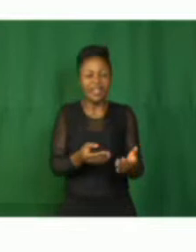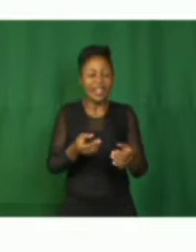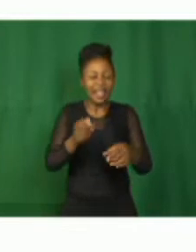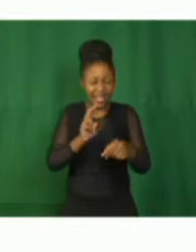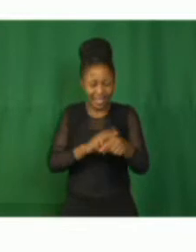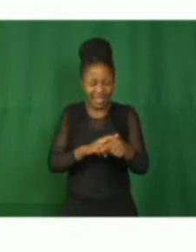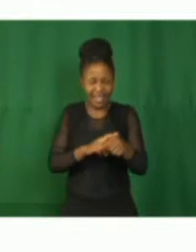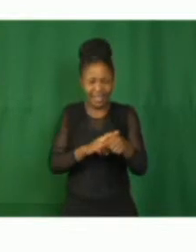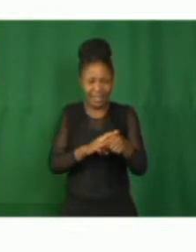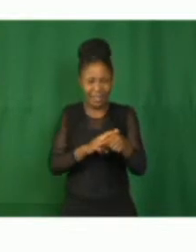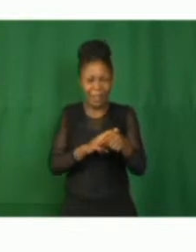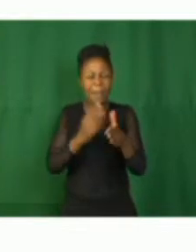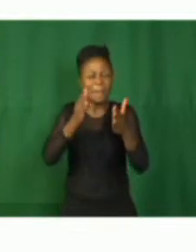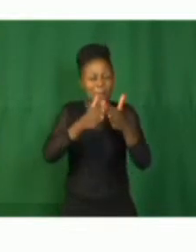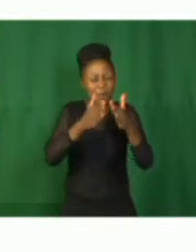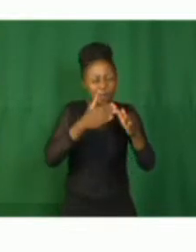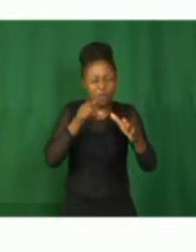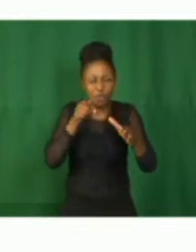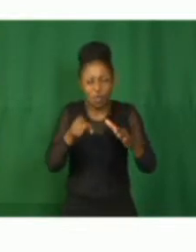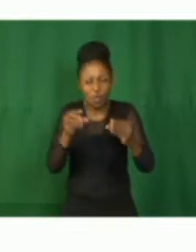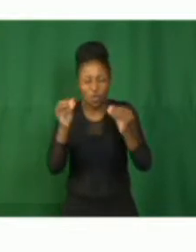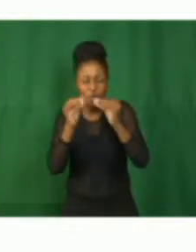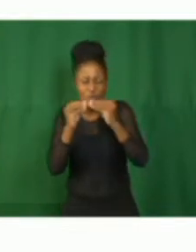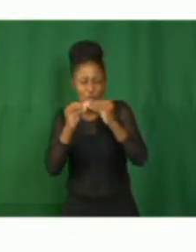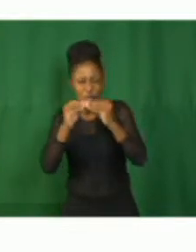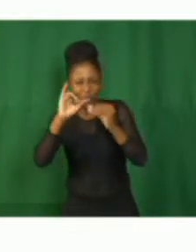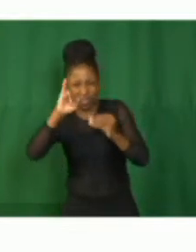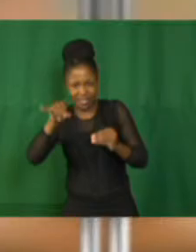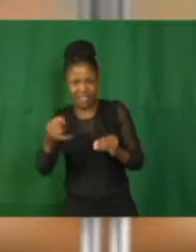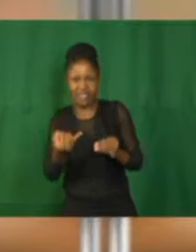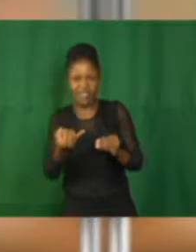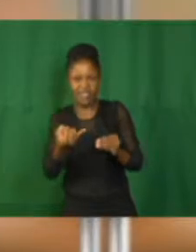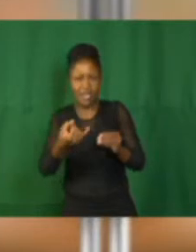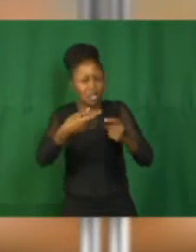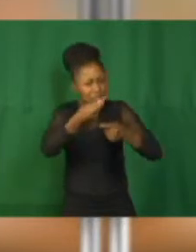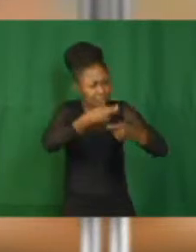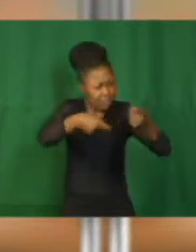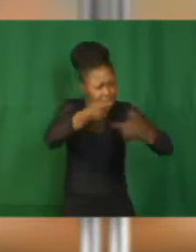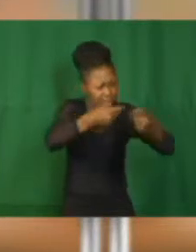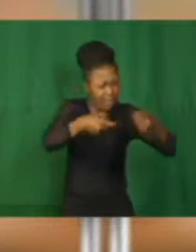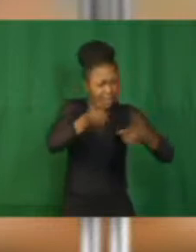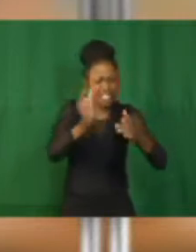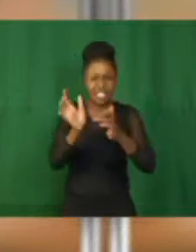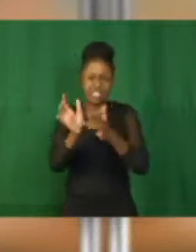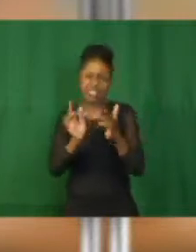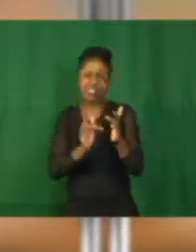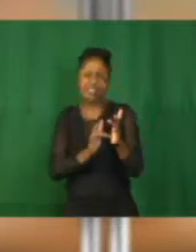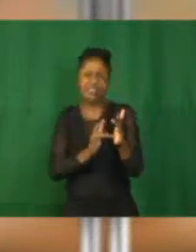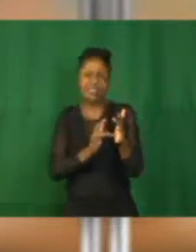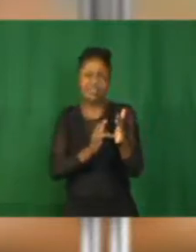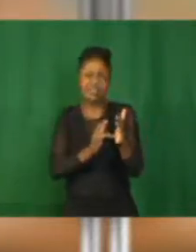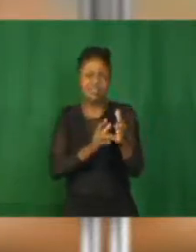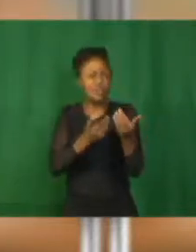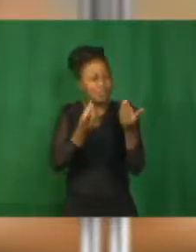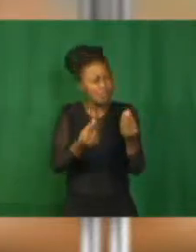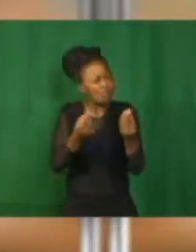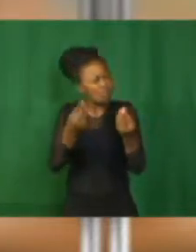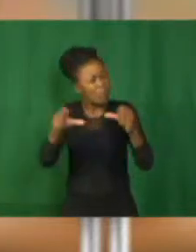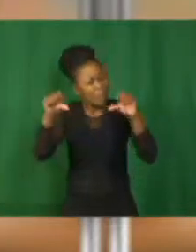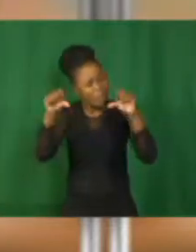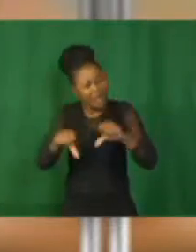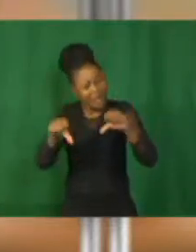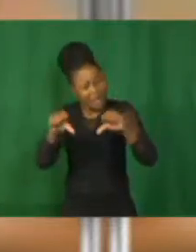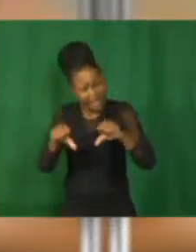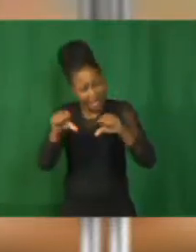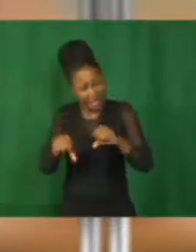because Judas Iscariot sold, remember, he sold Jesus. He betrayed Jesus. And what happened at the